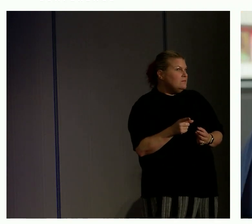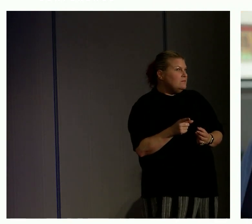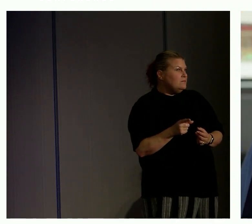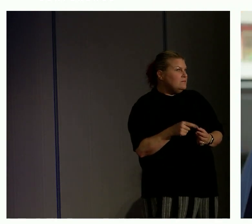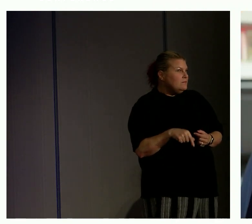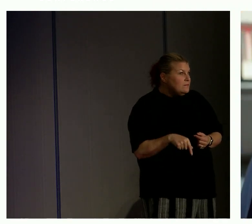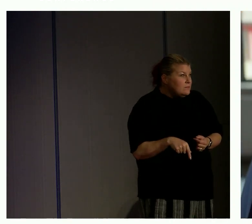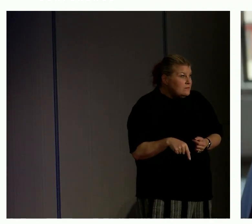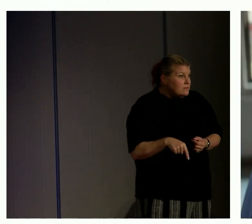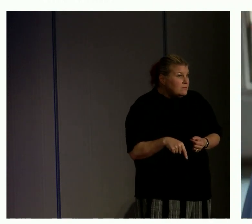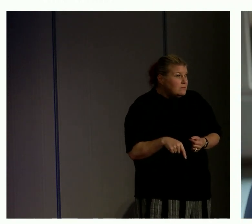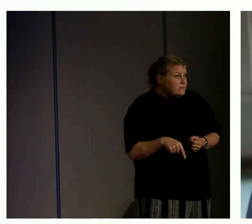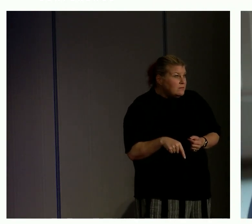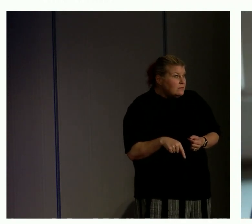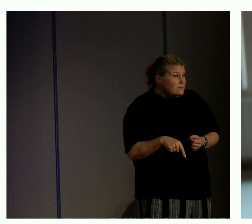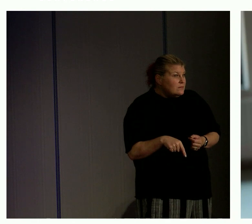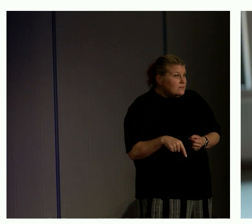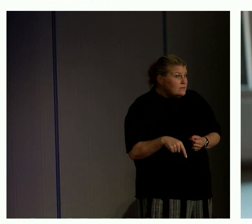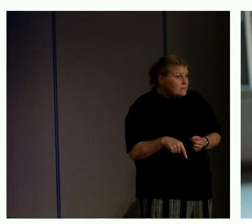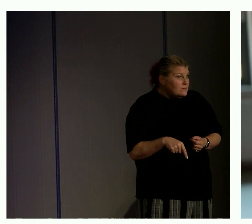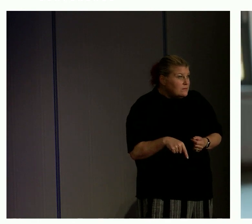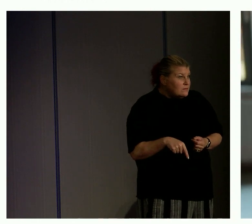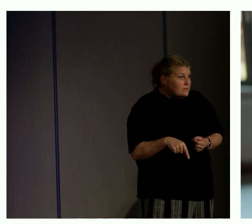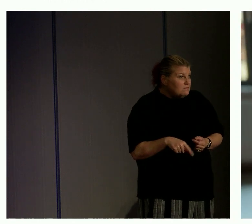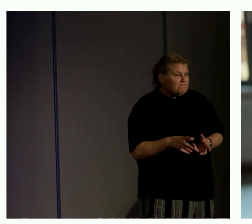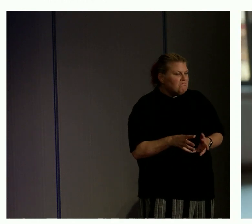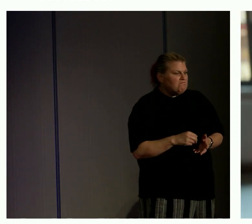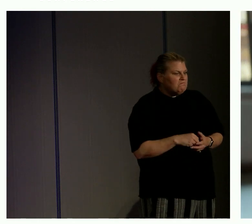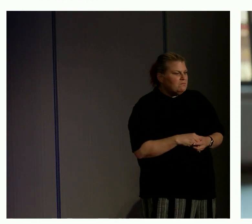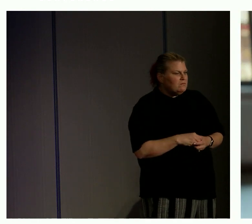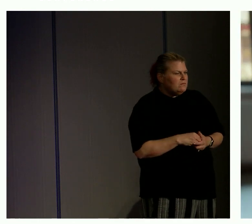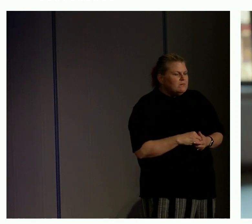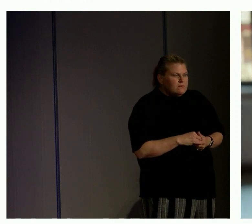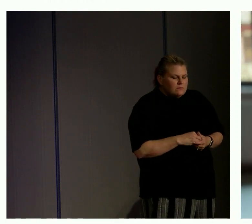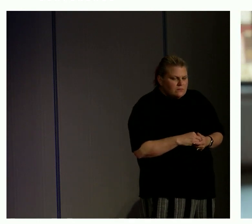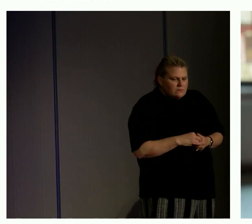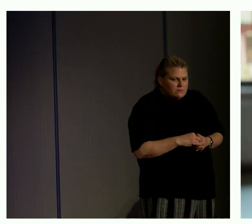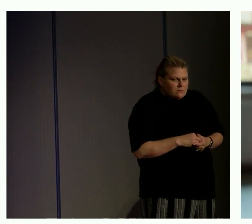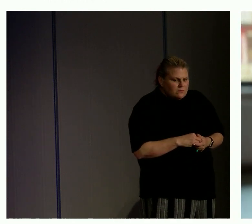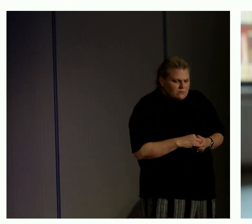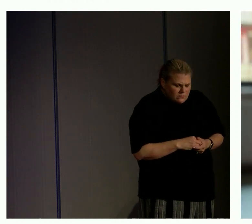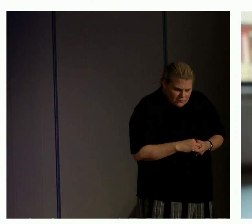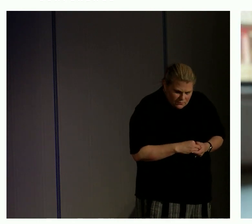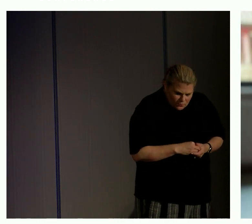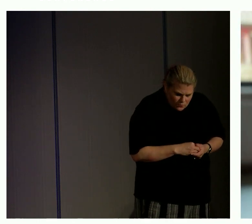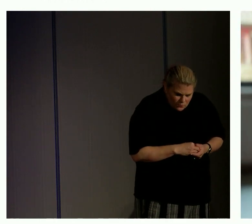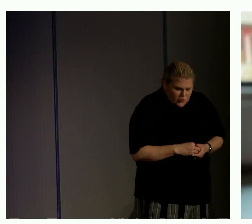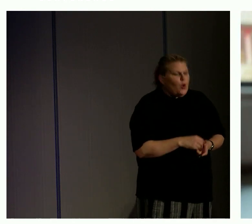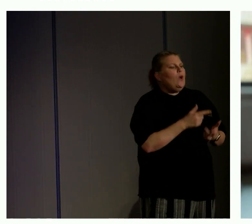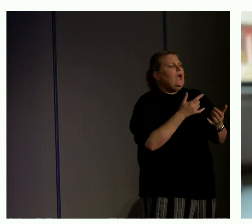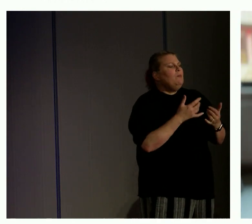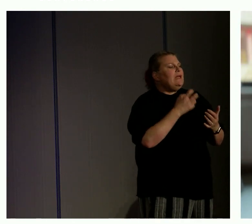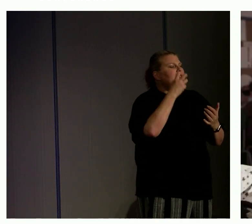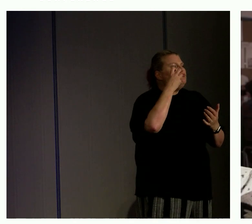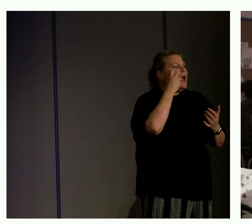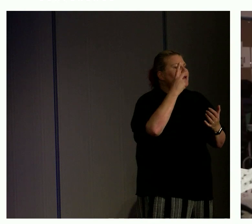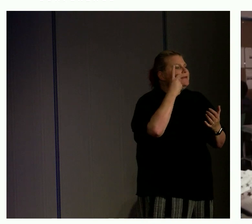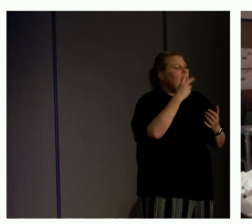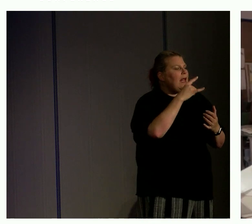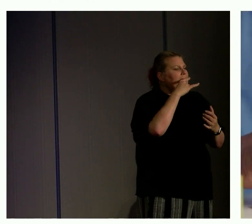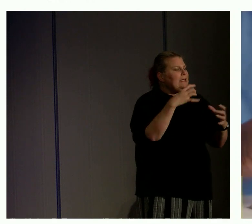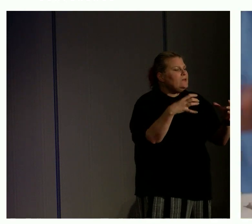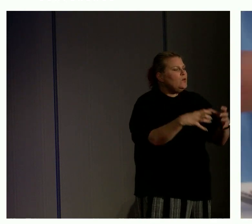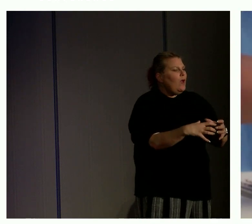It is cool that you can learn something important and having fun at the same time. It brings blind and sighted kids together to play and have